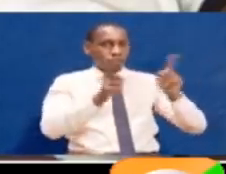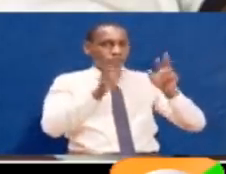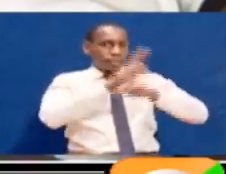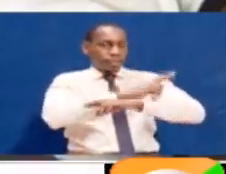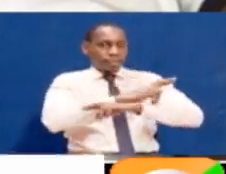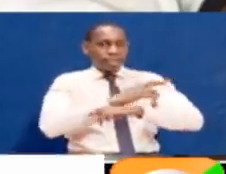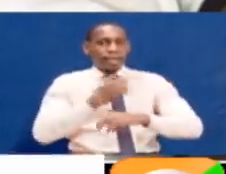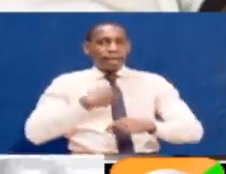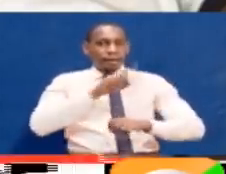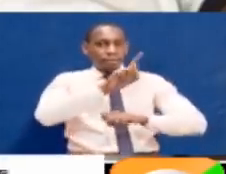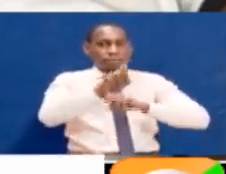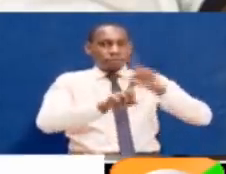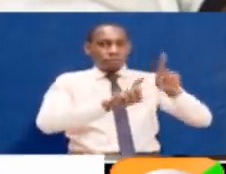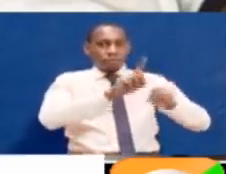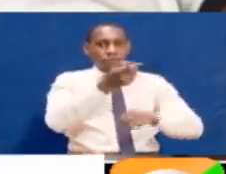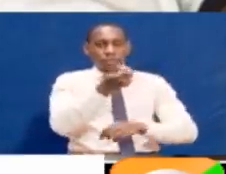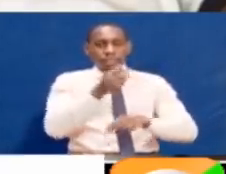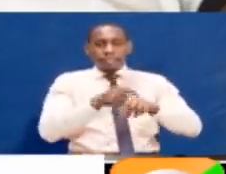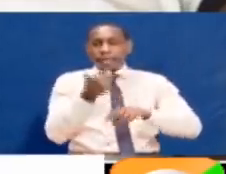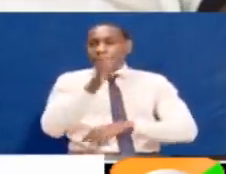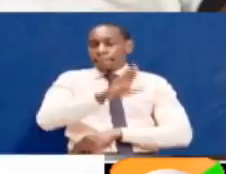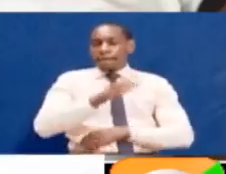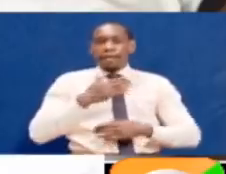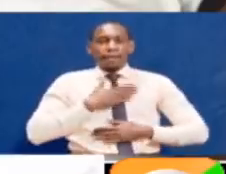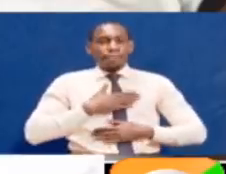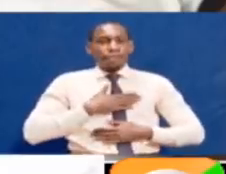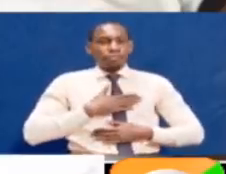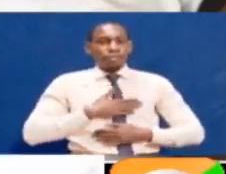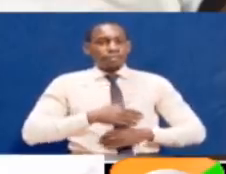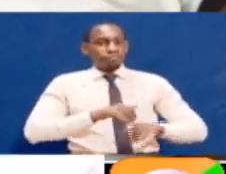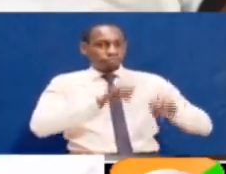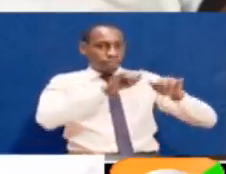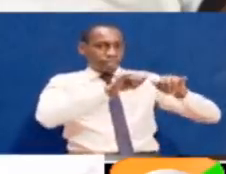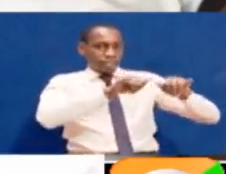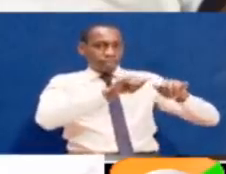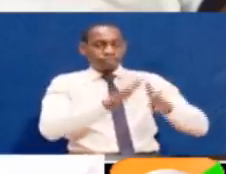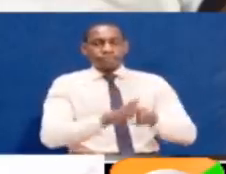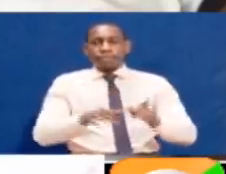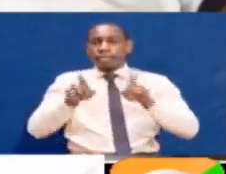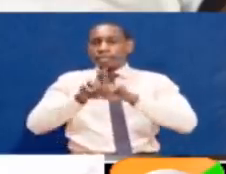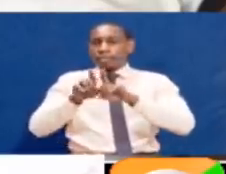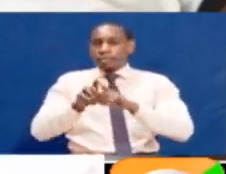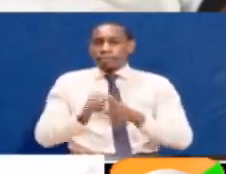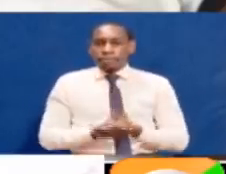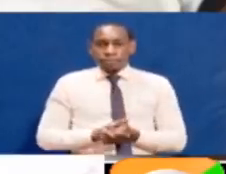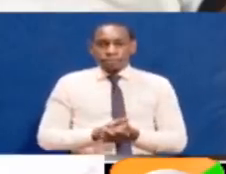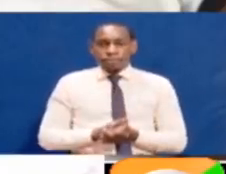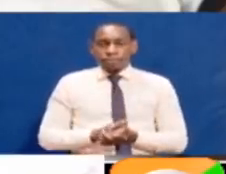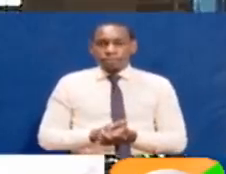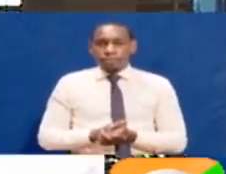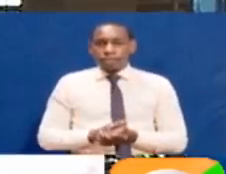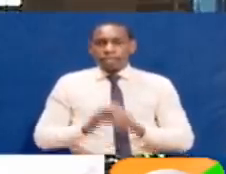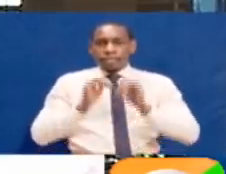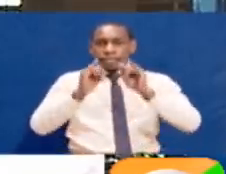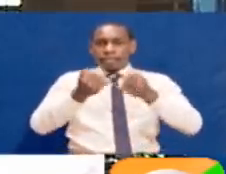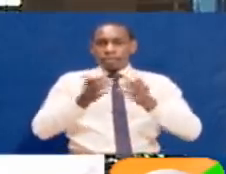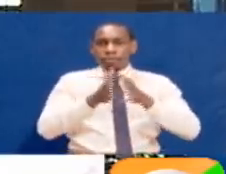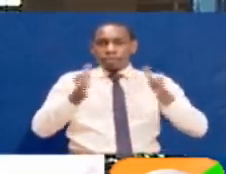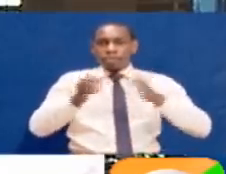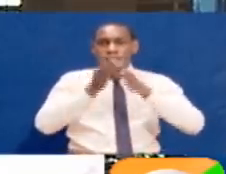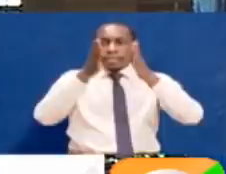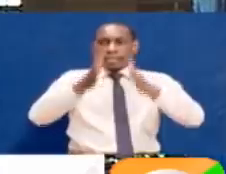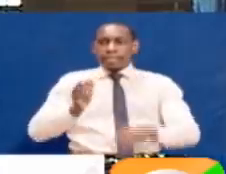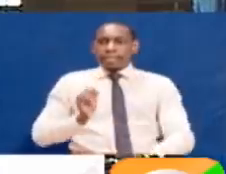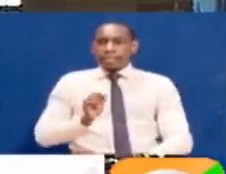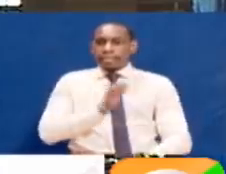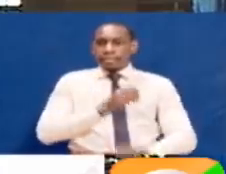quick break. I've got a few more questions for you when we come back, so please just hang on there. In addition, the incoming Majority Leader